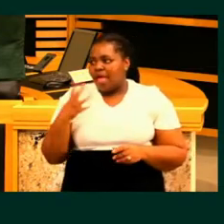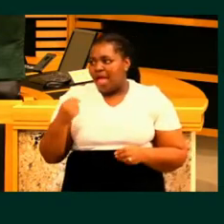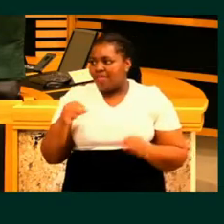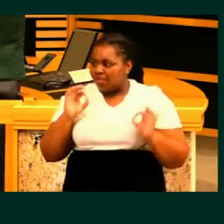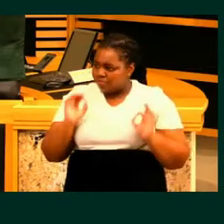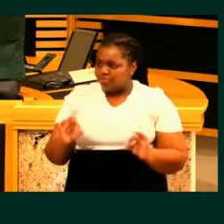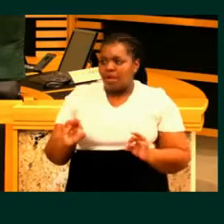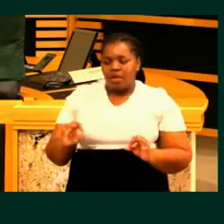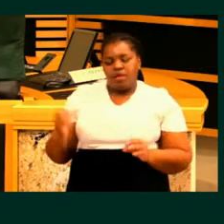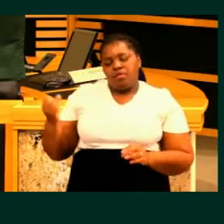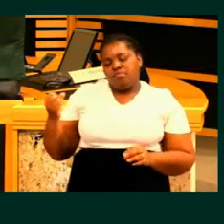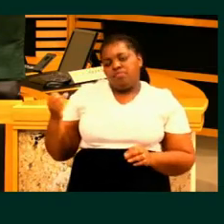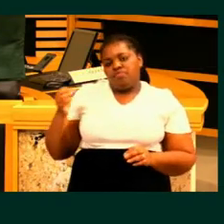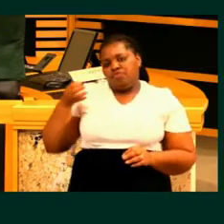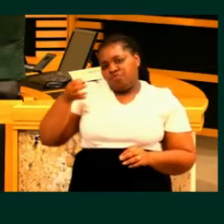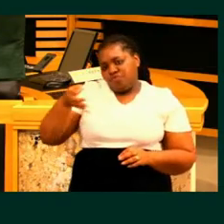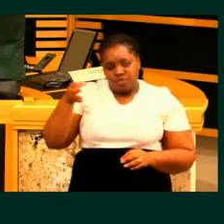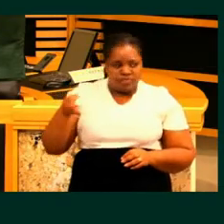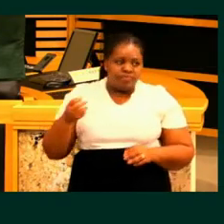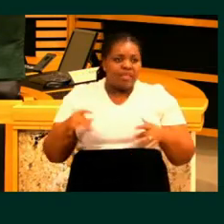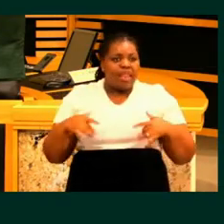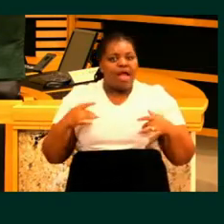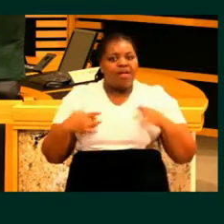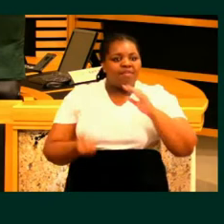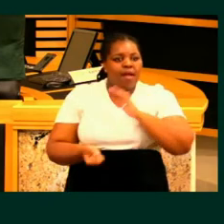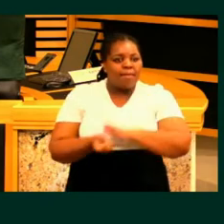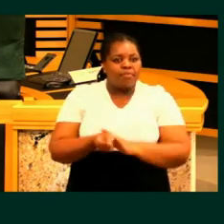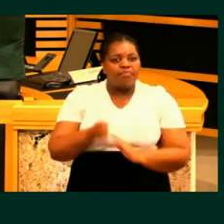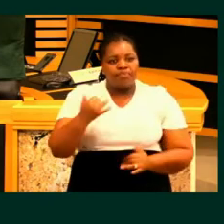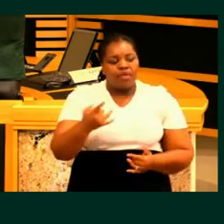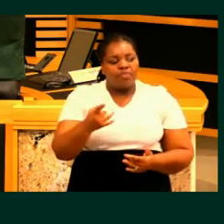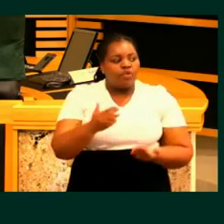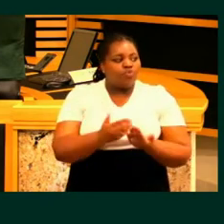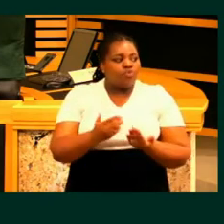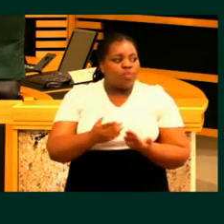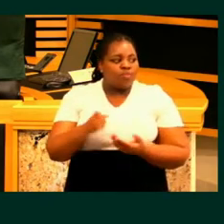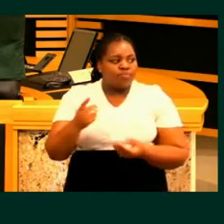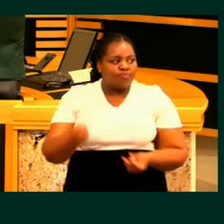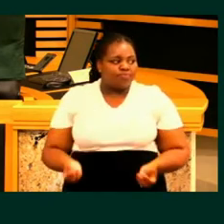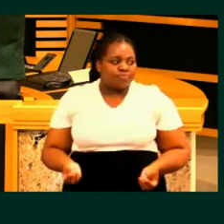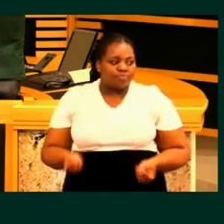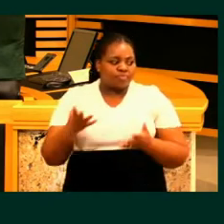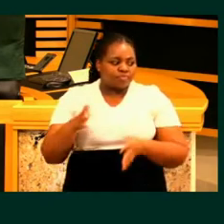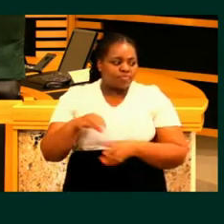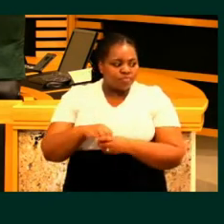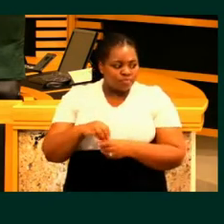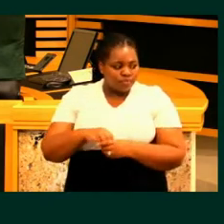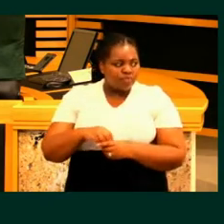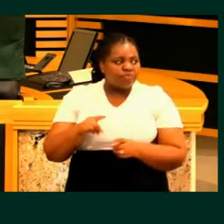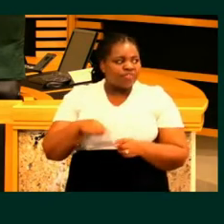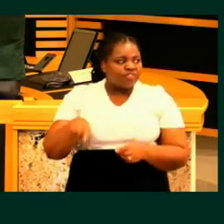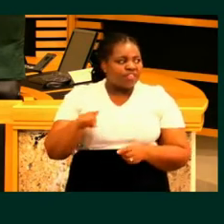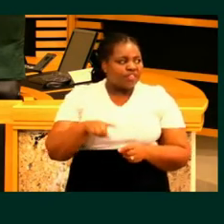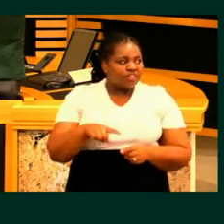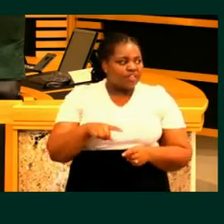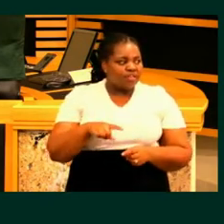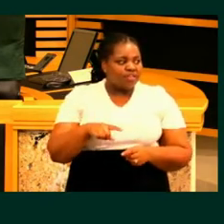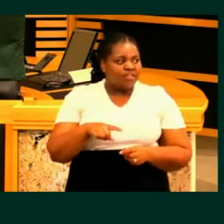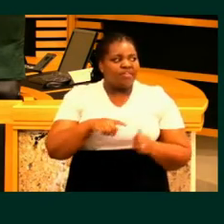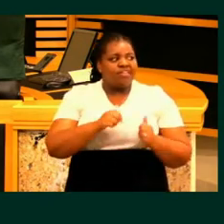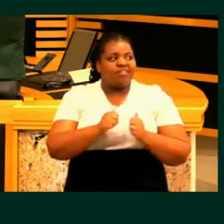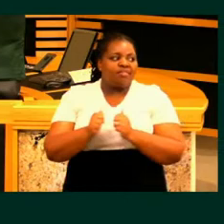future the above happens despite the schools act that provides content to the state's constitutional